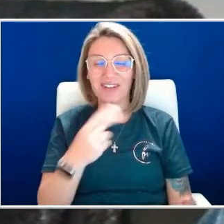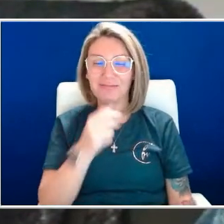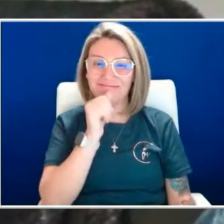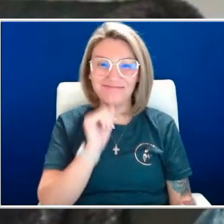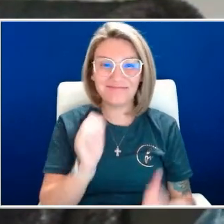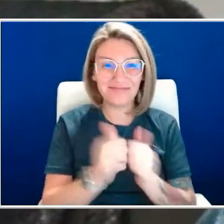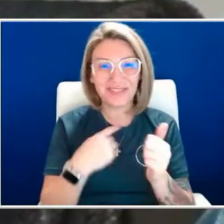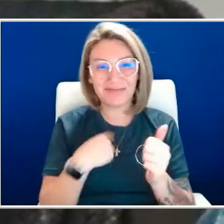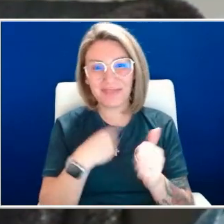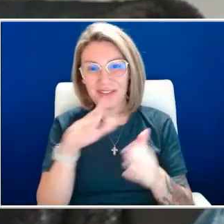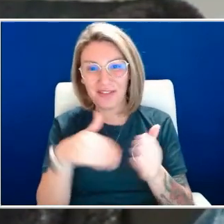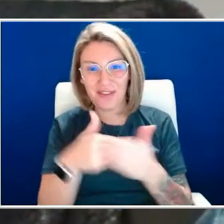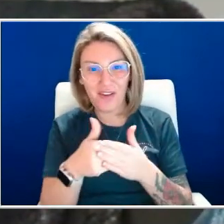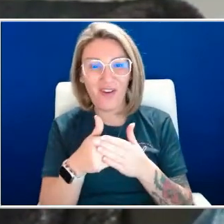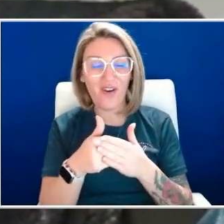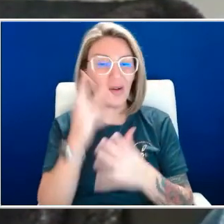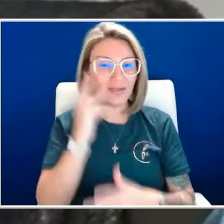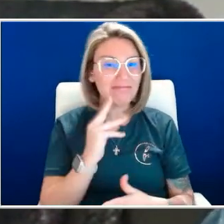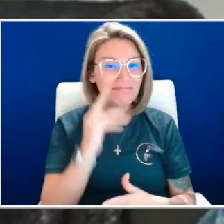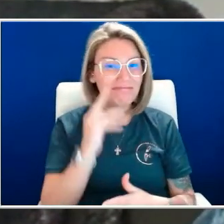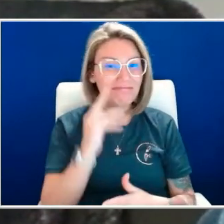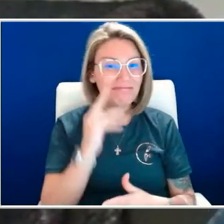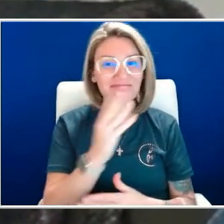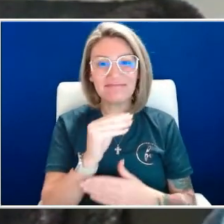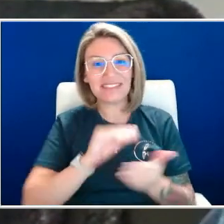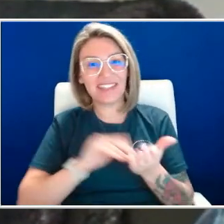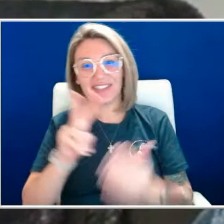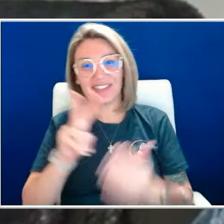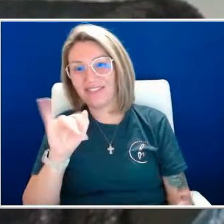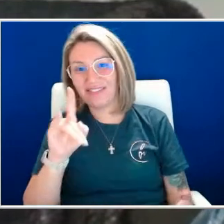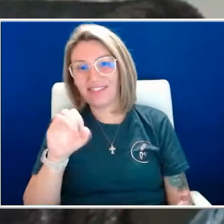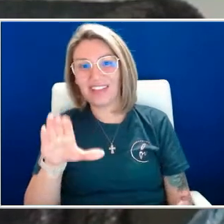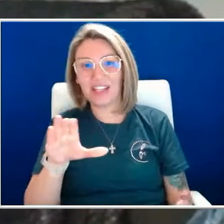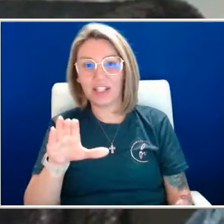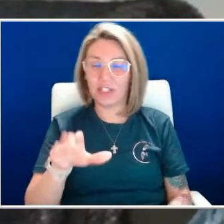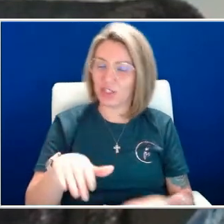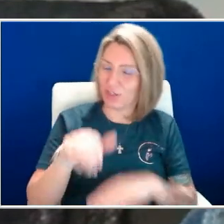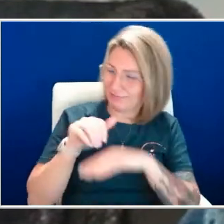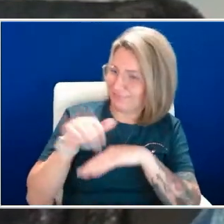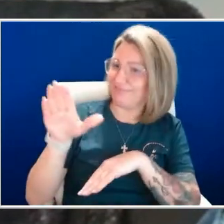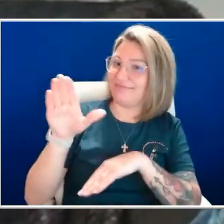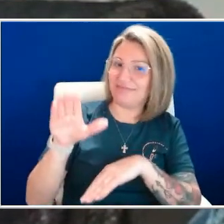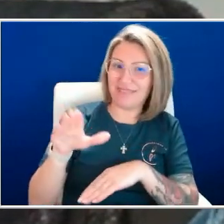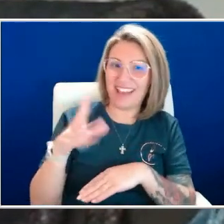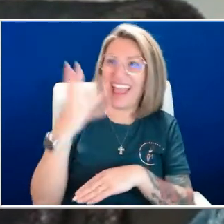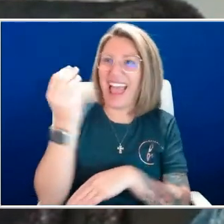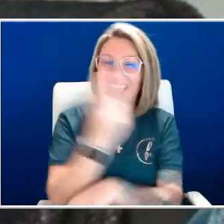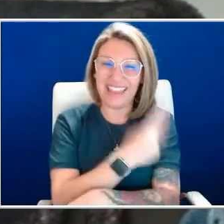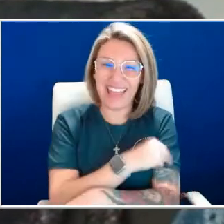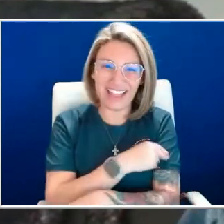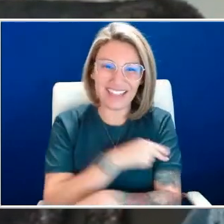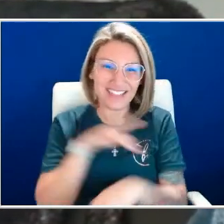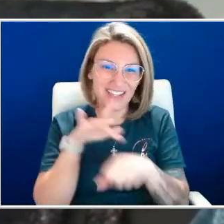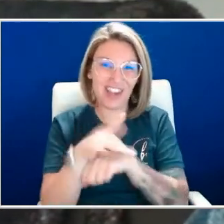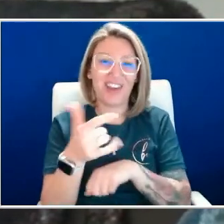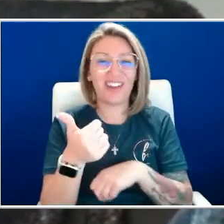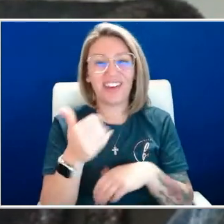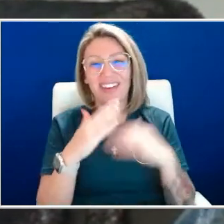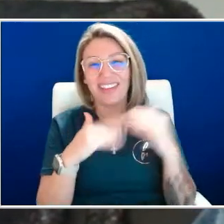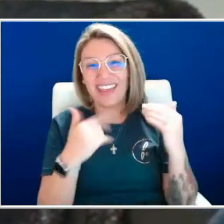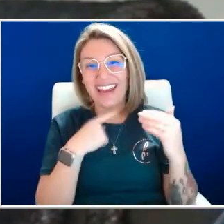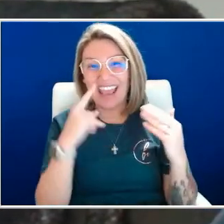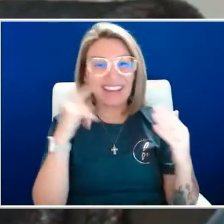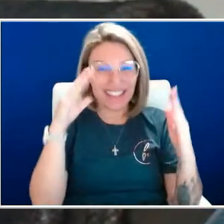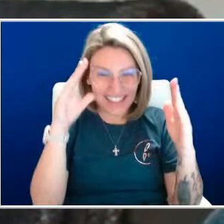this whole journey, and Dr. Vidich for booting me out of the hospital earlier than I was